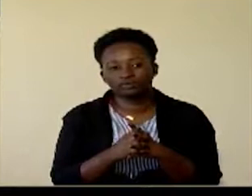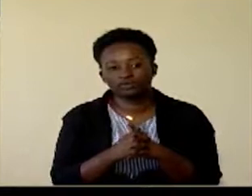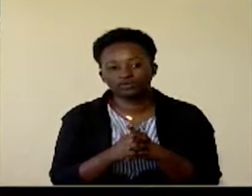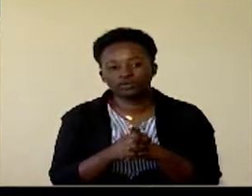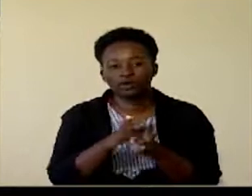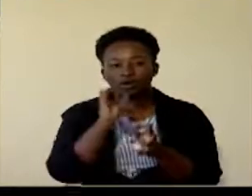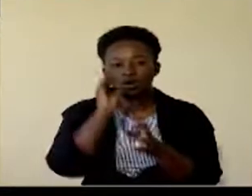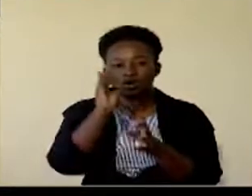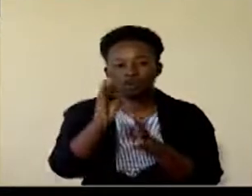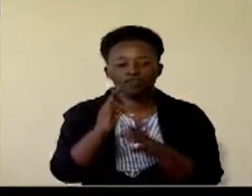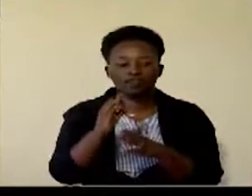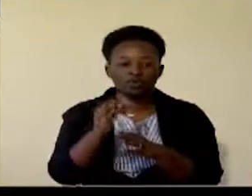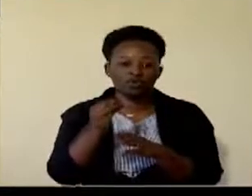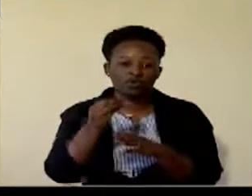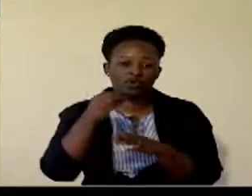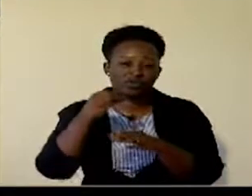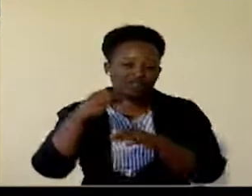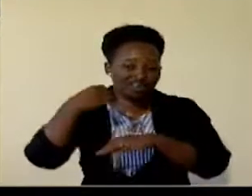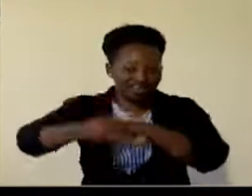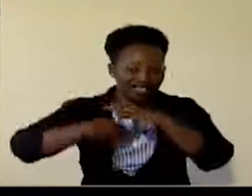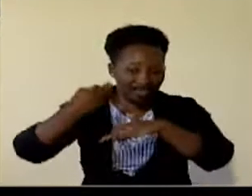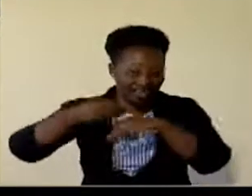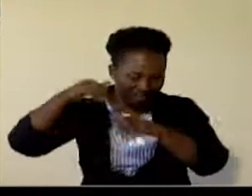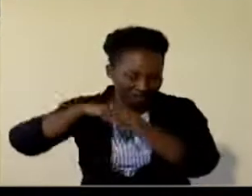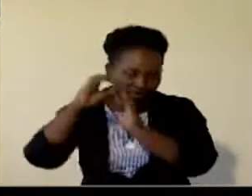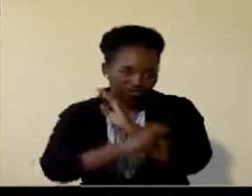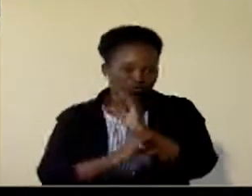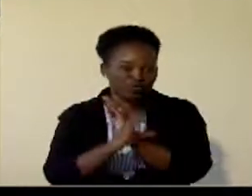of domestic industries,